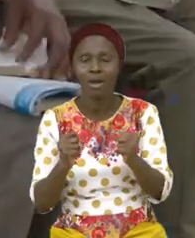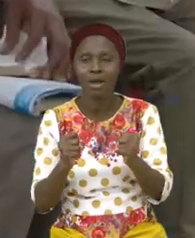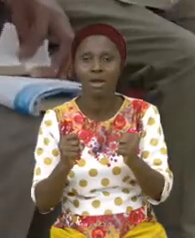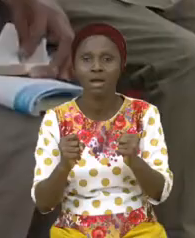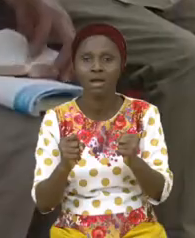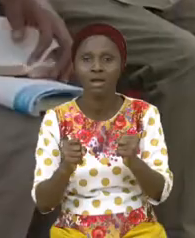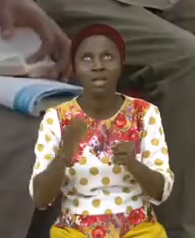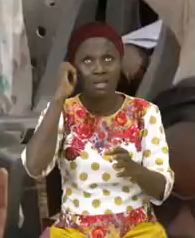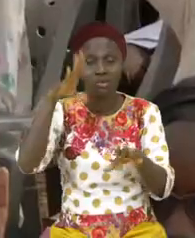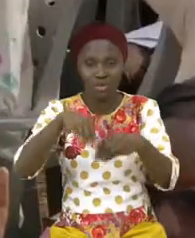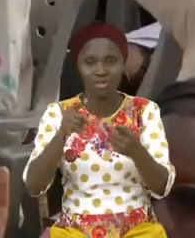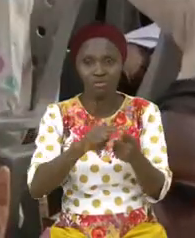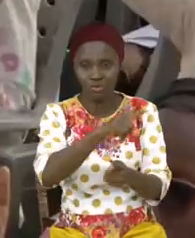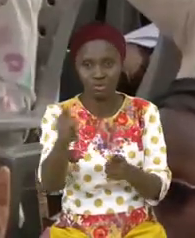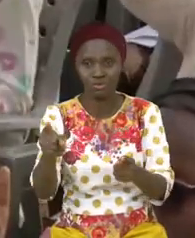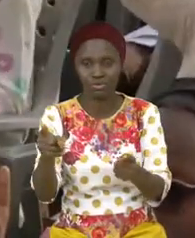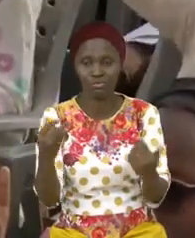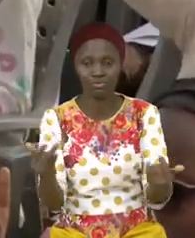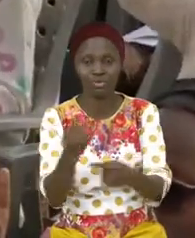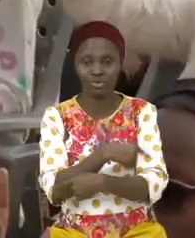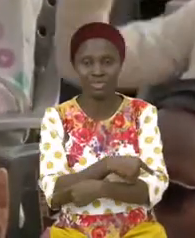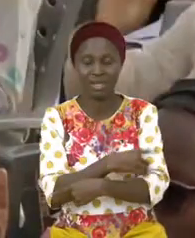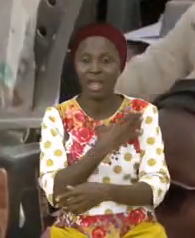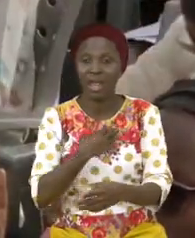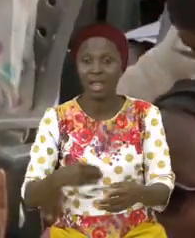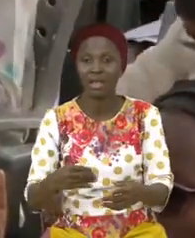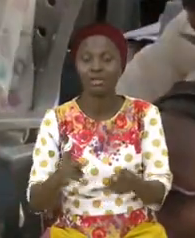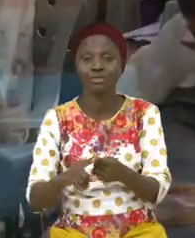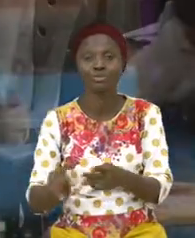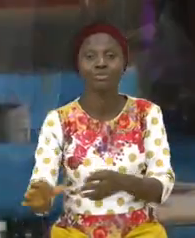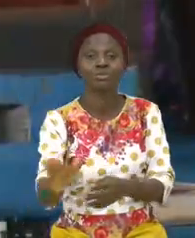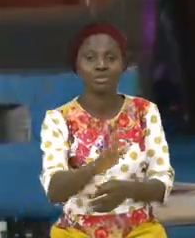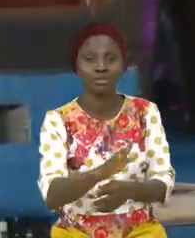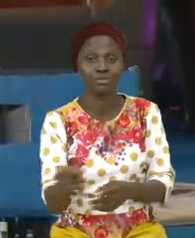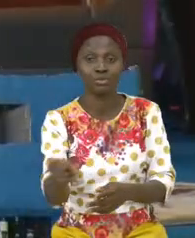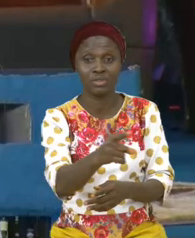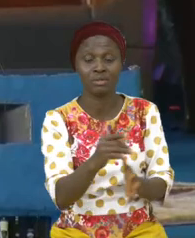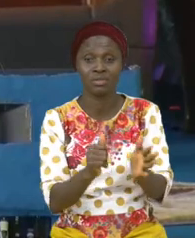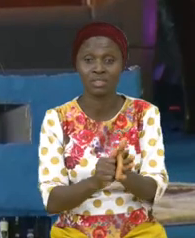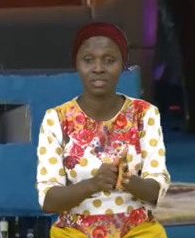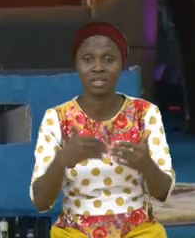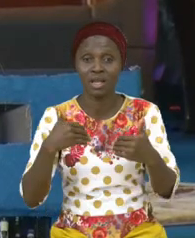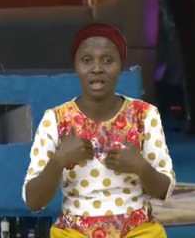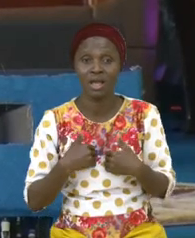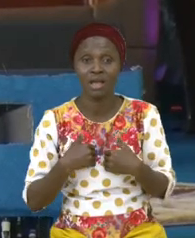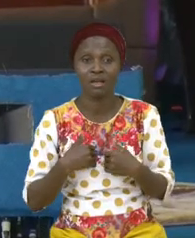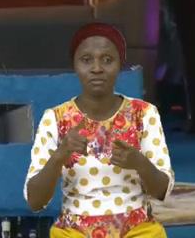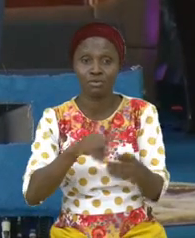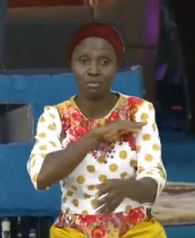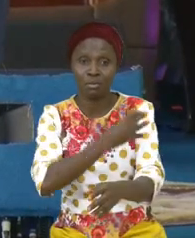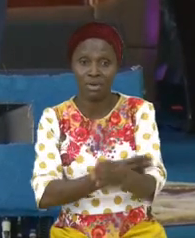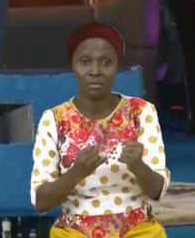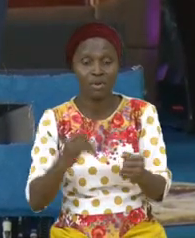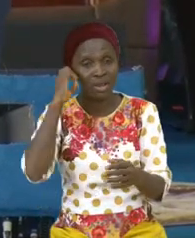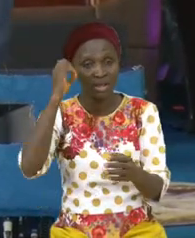Amen. He will give to you today. And to them that have no might, he increases